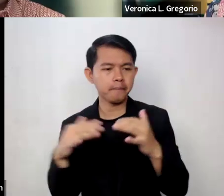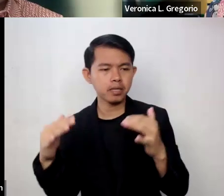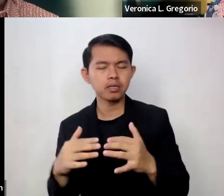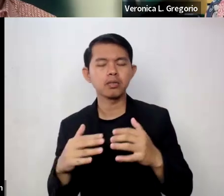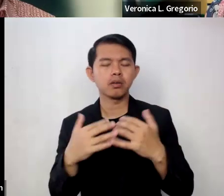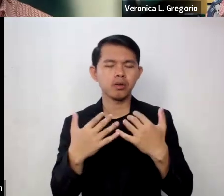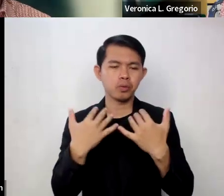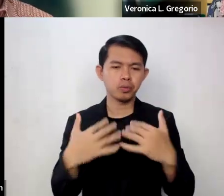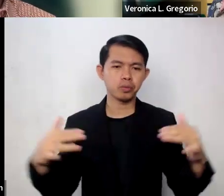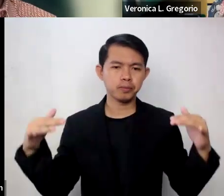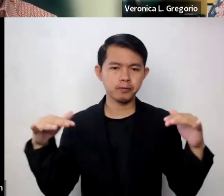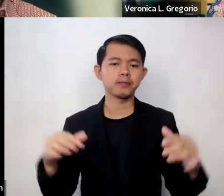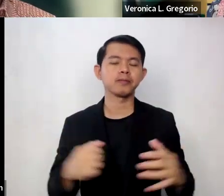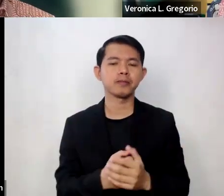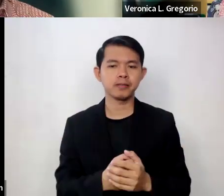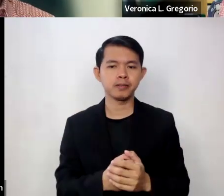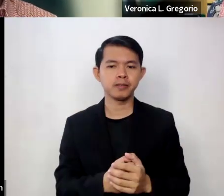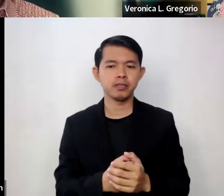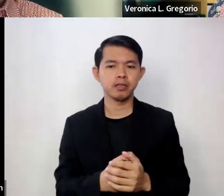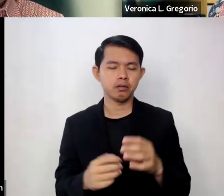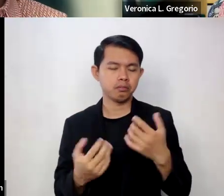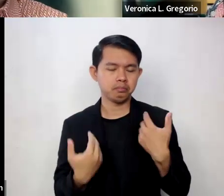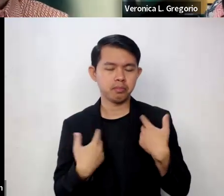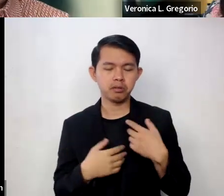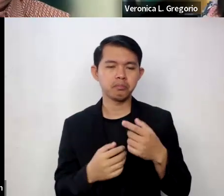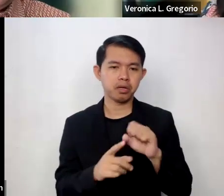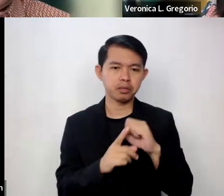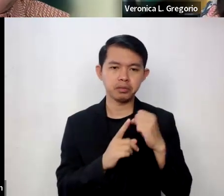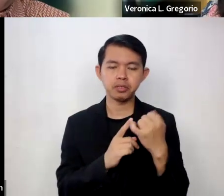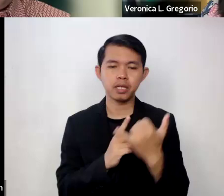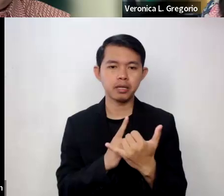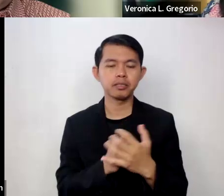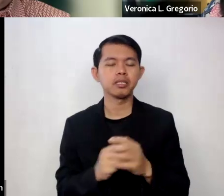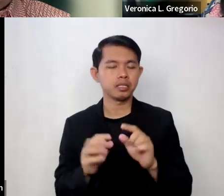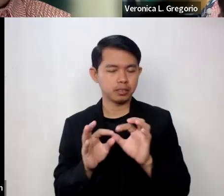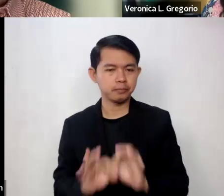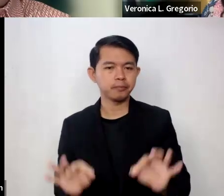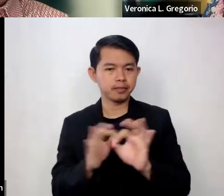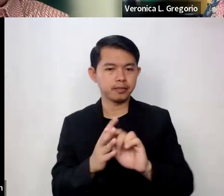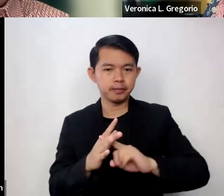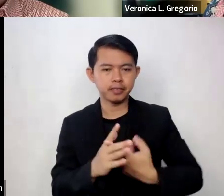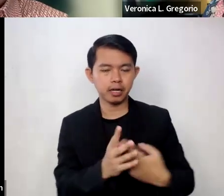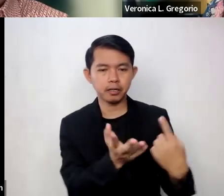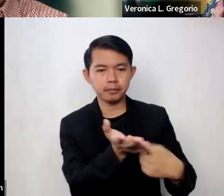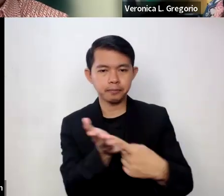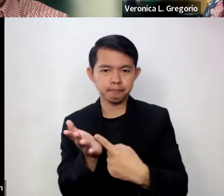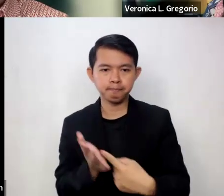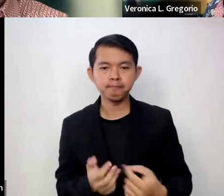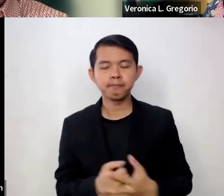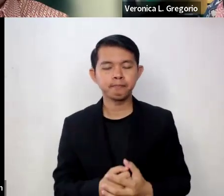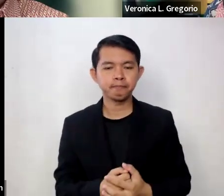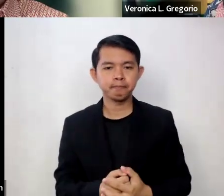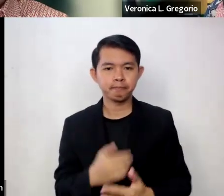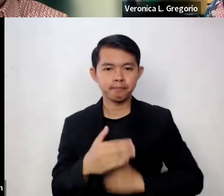Philippine Sociological Society, and yeah, that's how you start the conversations, right? So, and in terms